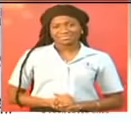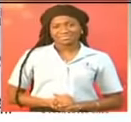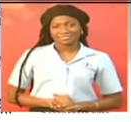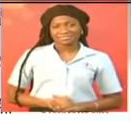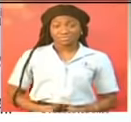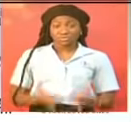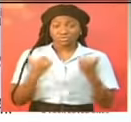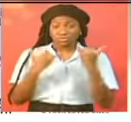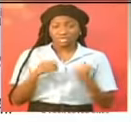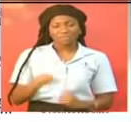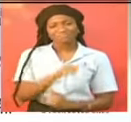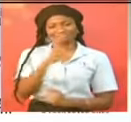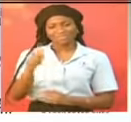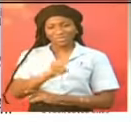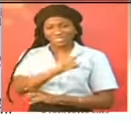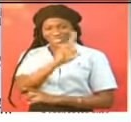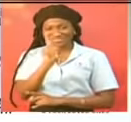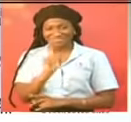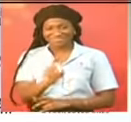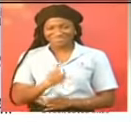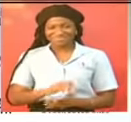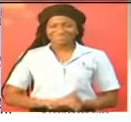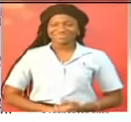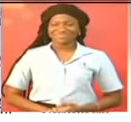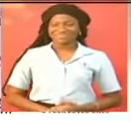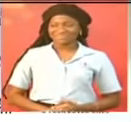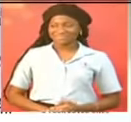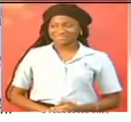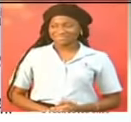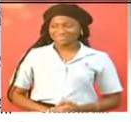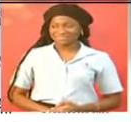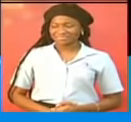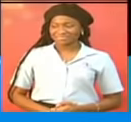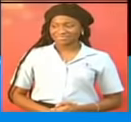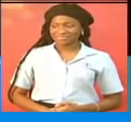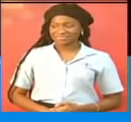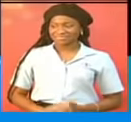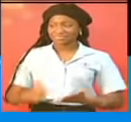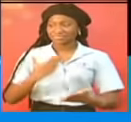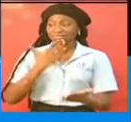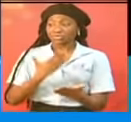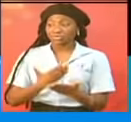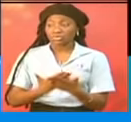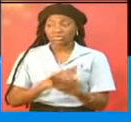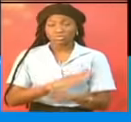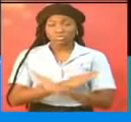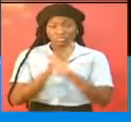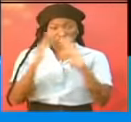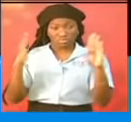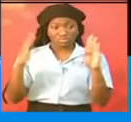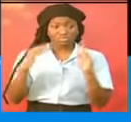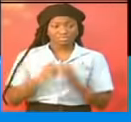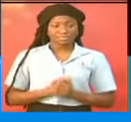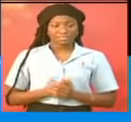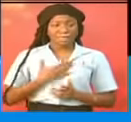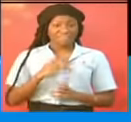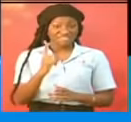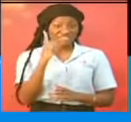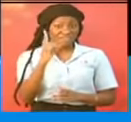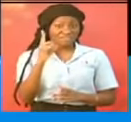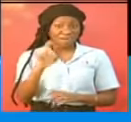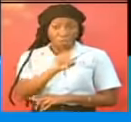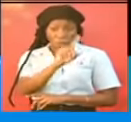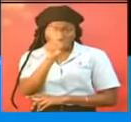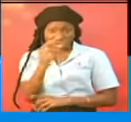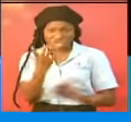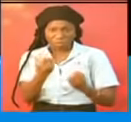to AZP. Hi, good morning. Prabhi Hari, AZPnews.com. My first question is for Dr. Hines. I don't know if you may